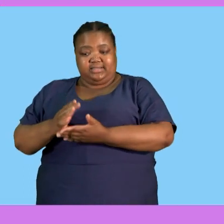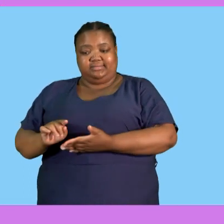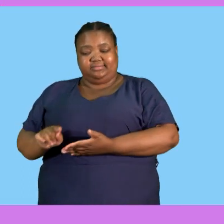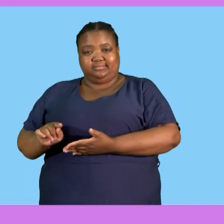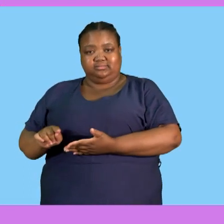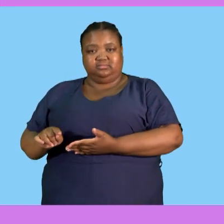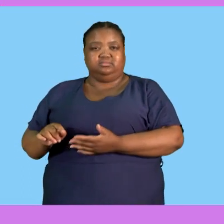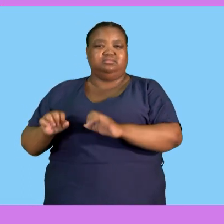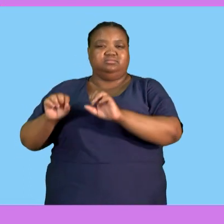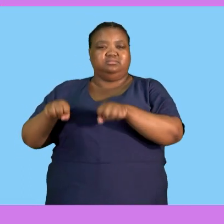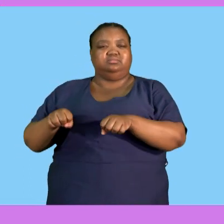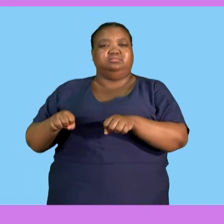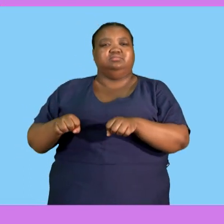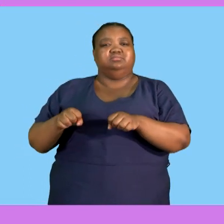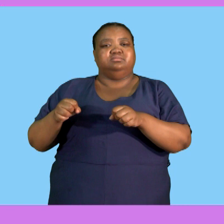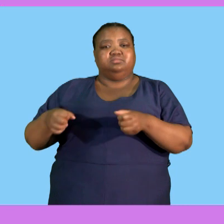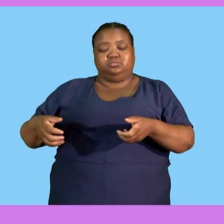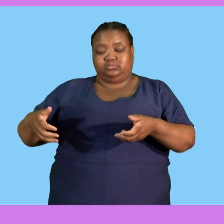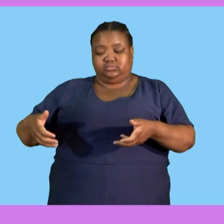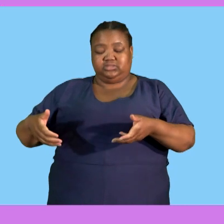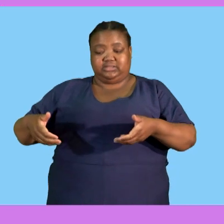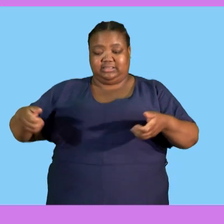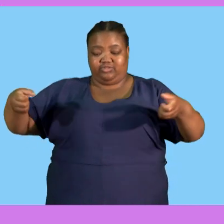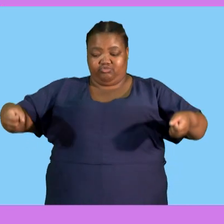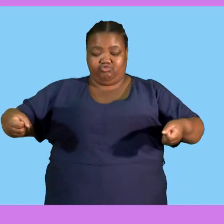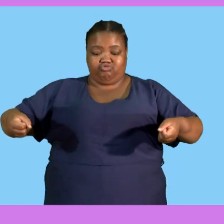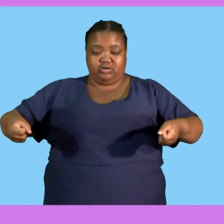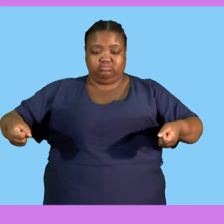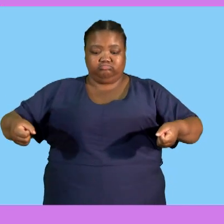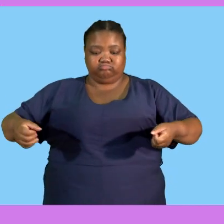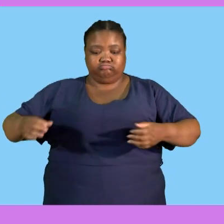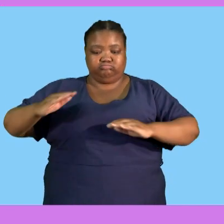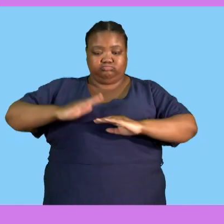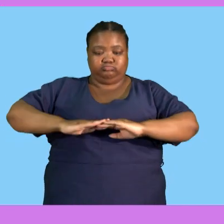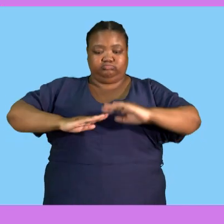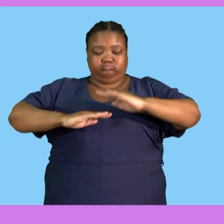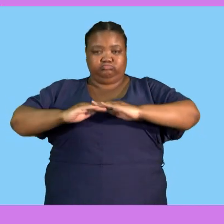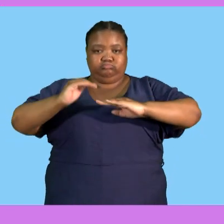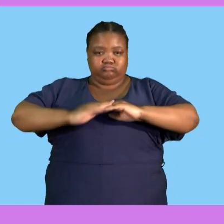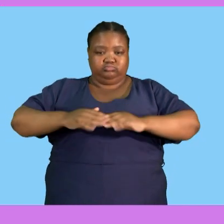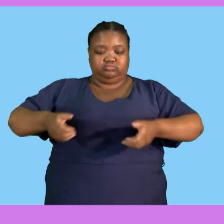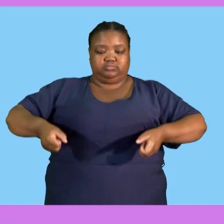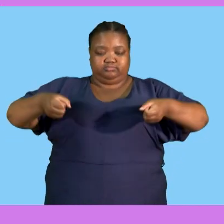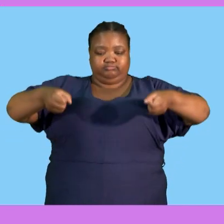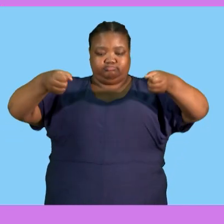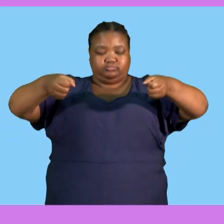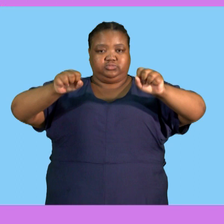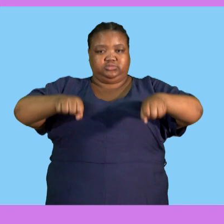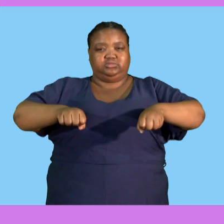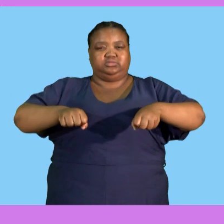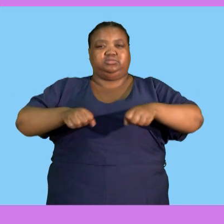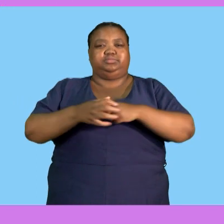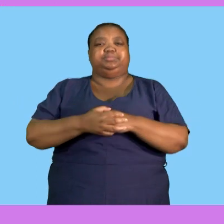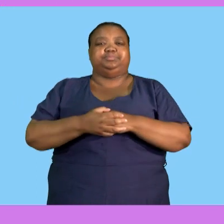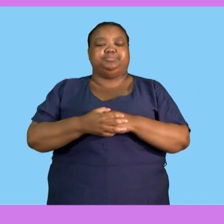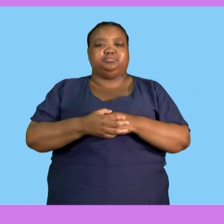bread crates. Can you see now it's actually the 9 crates stacked on top of each other. So it says here a maximum of 9 crates may